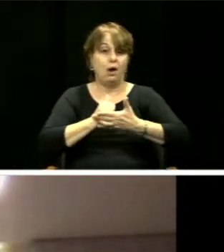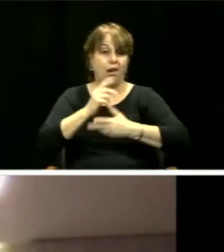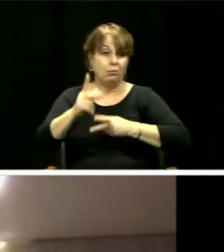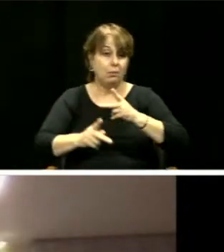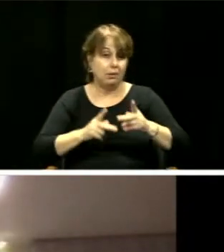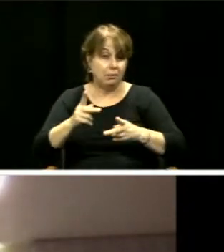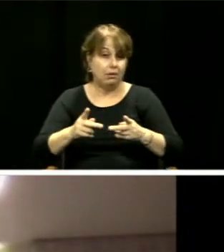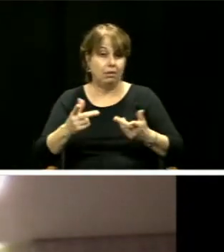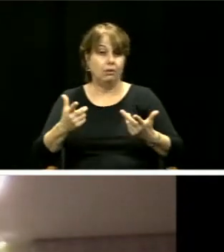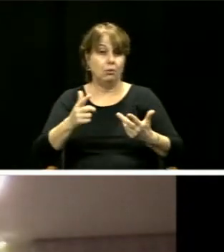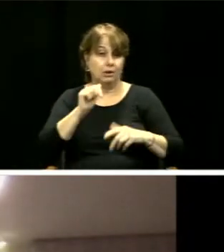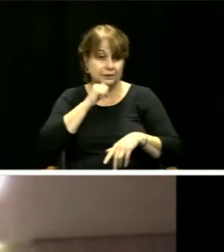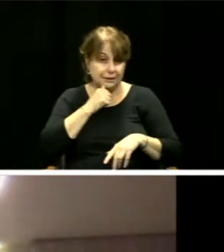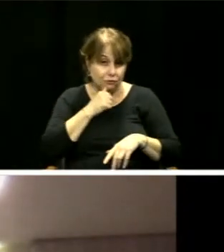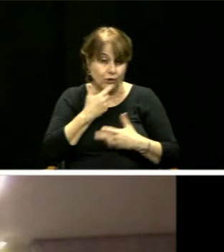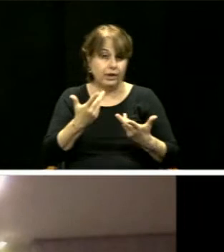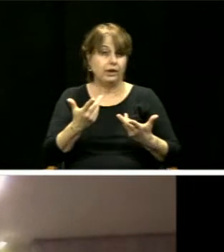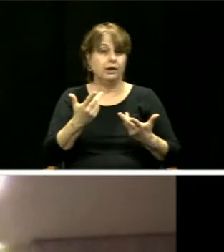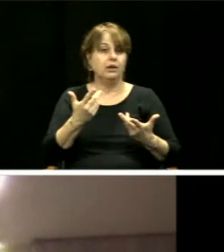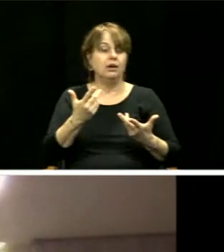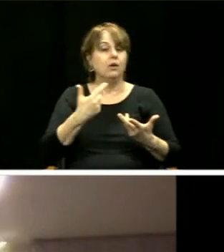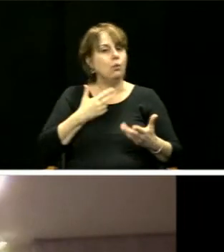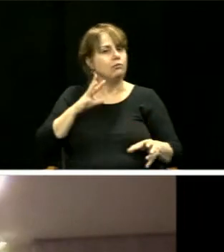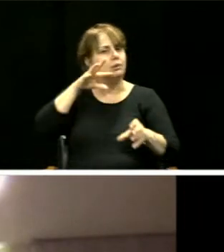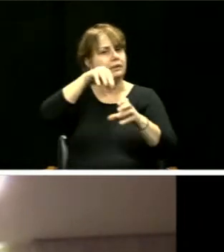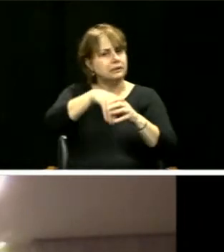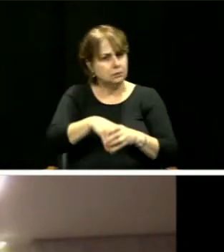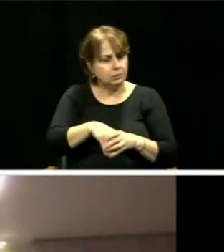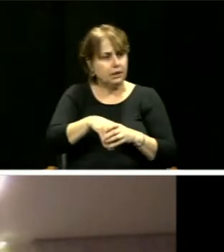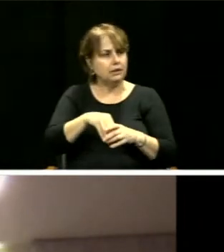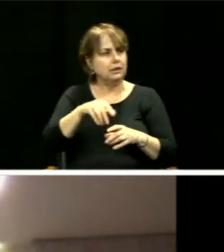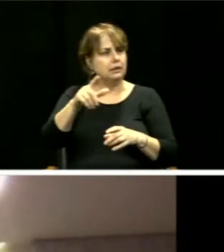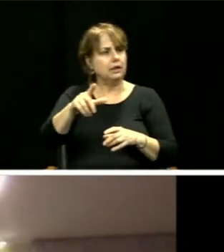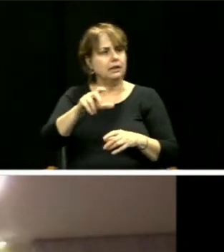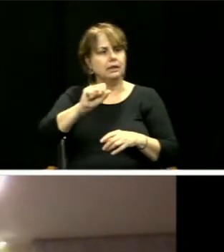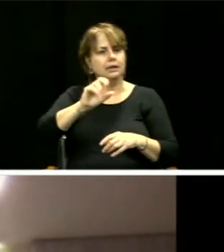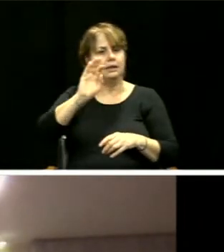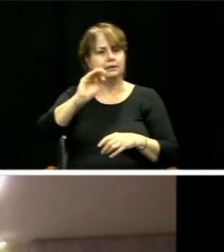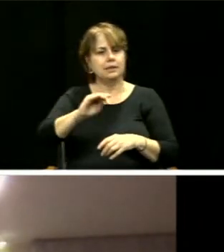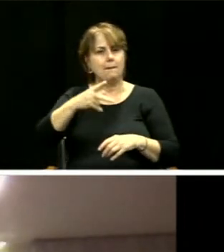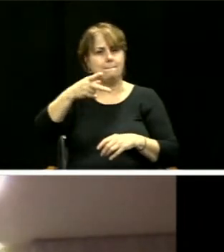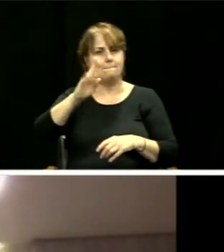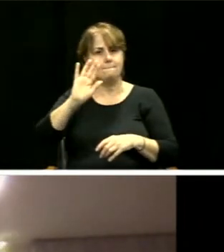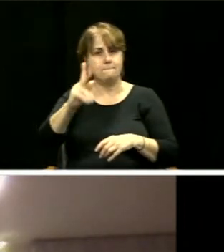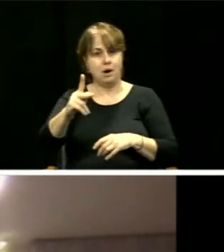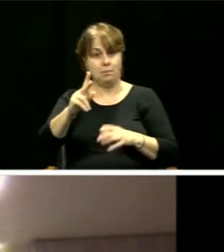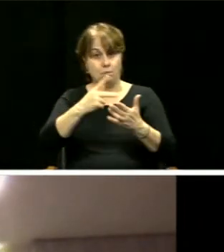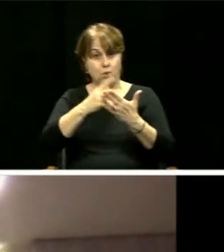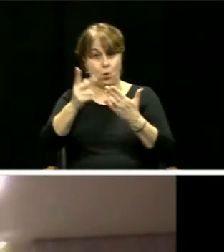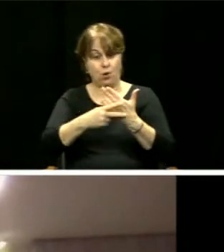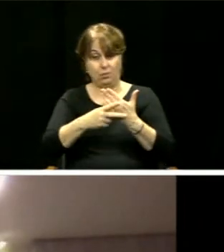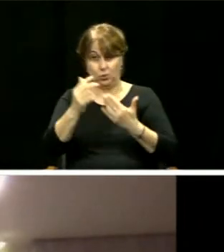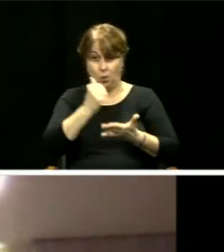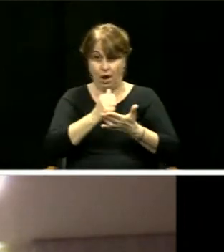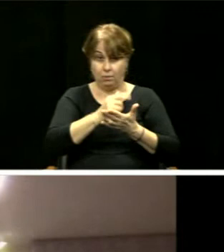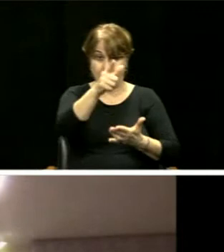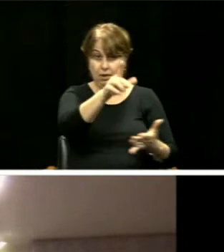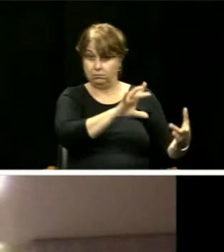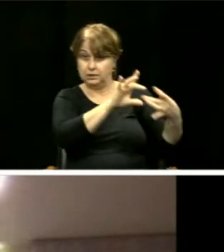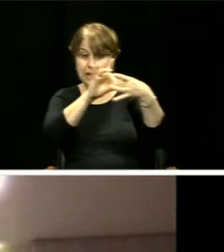are currently, who have participated in the sump pump program to help them tie into the existing